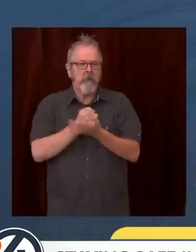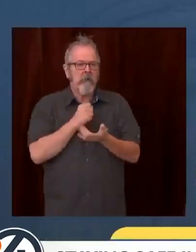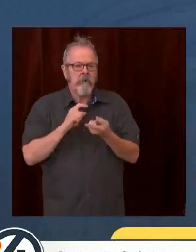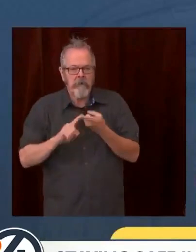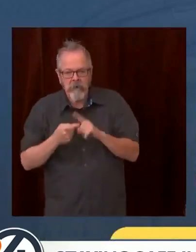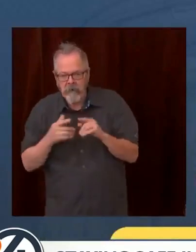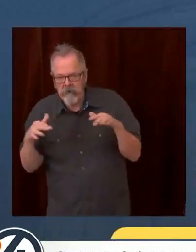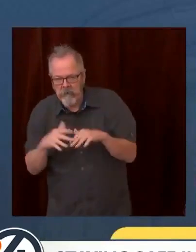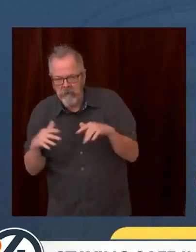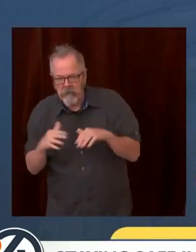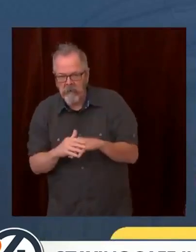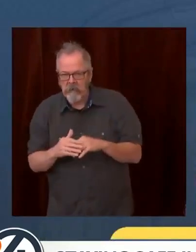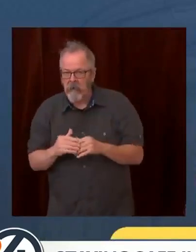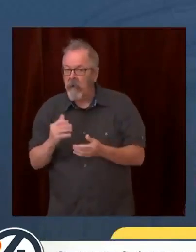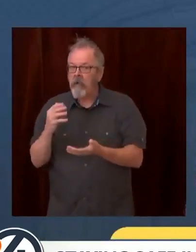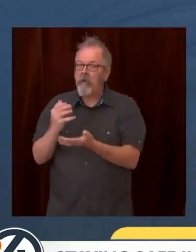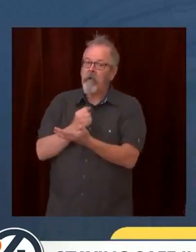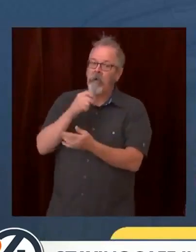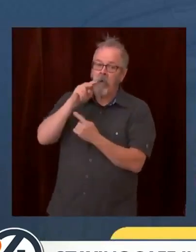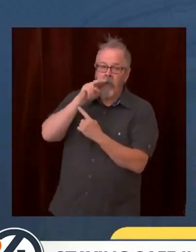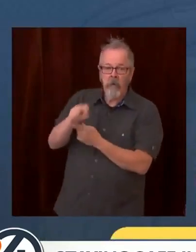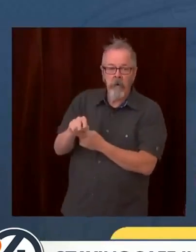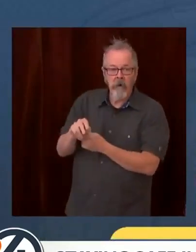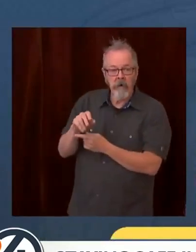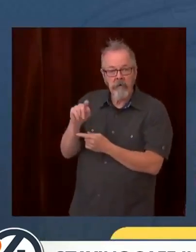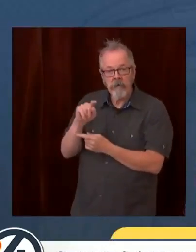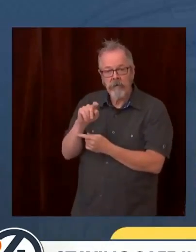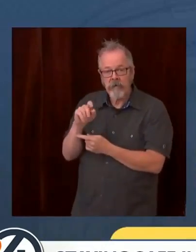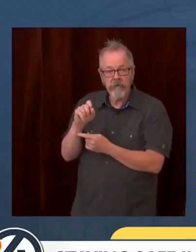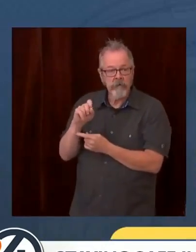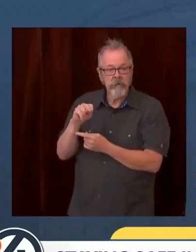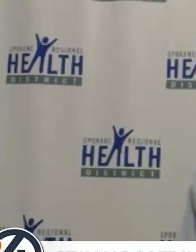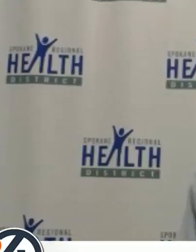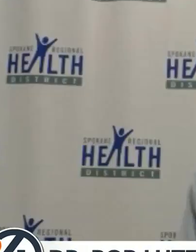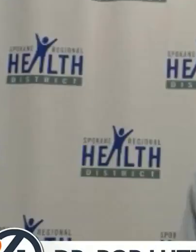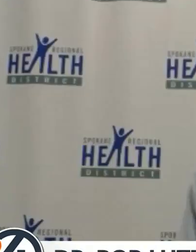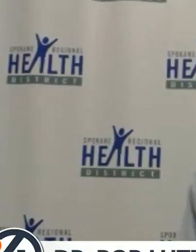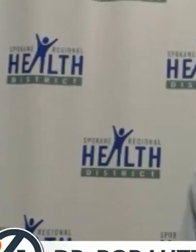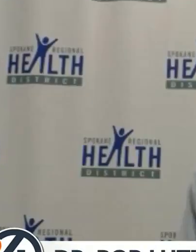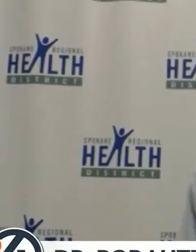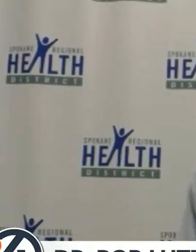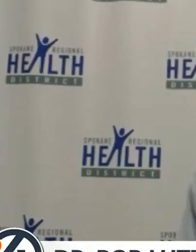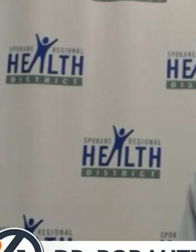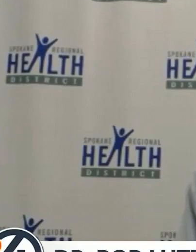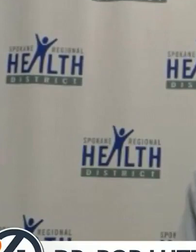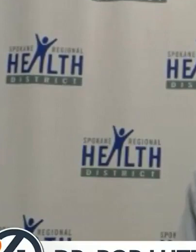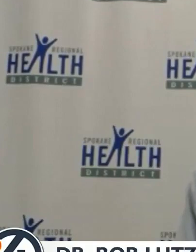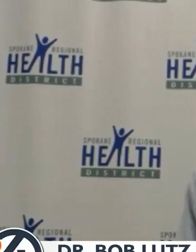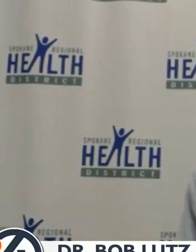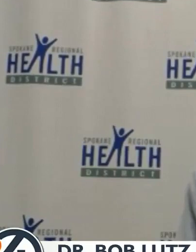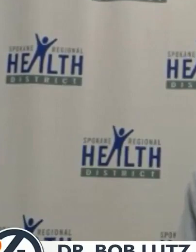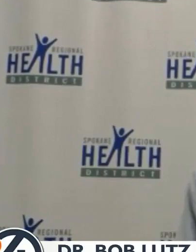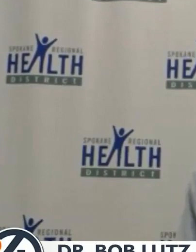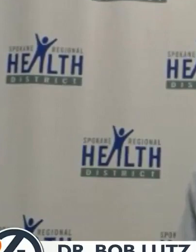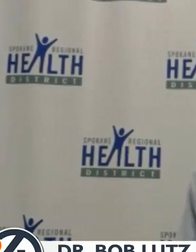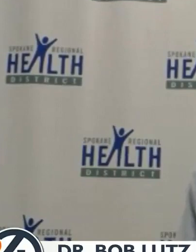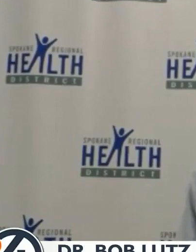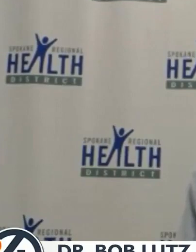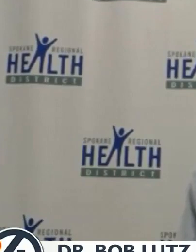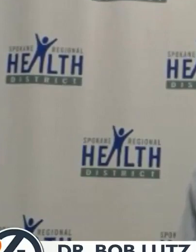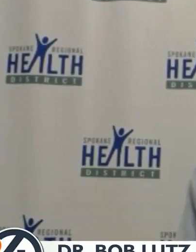and we sit on our couches with our friends and we don't wear masks, that's a risk. Close proximity, poor ventilation,